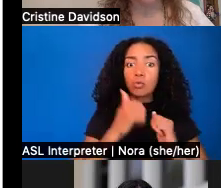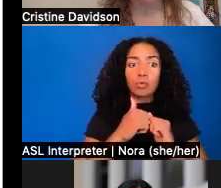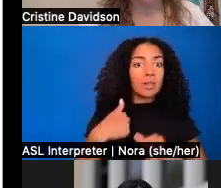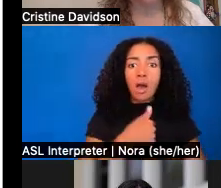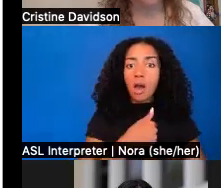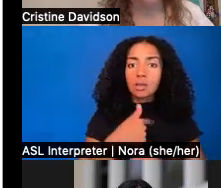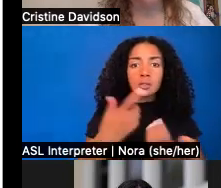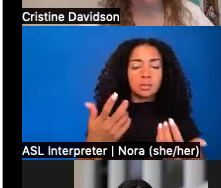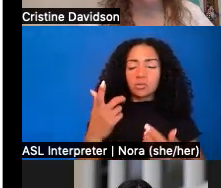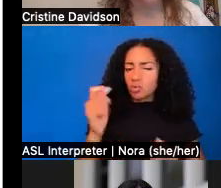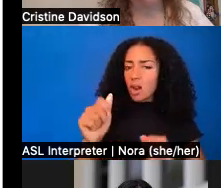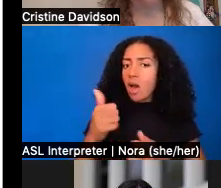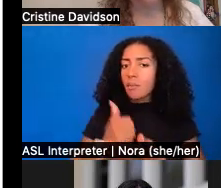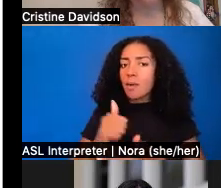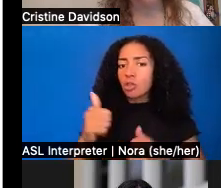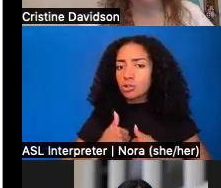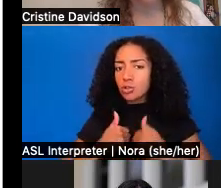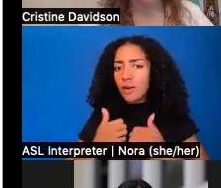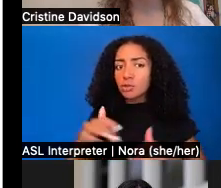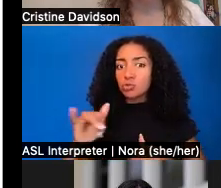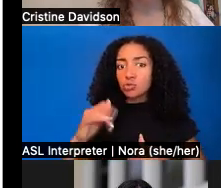Okay, we've talked about a lot of this.